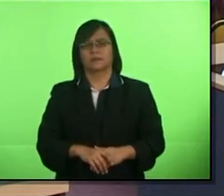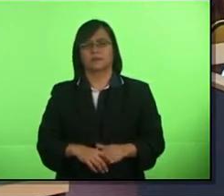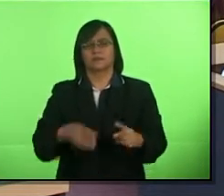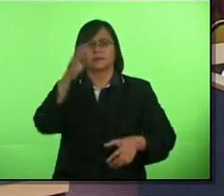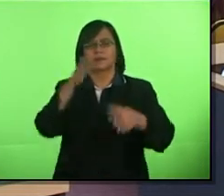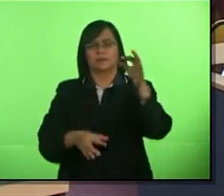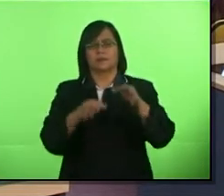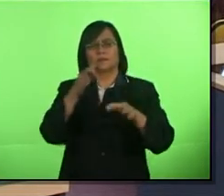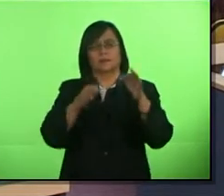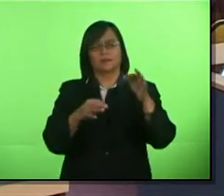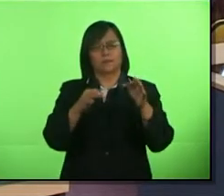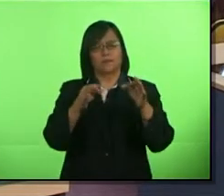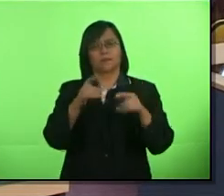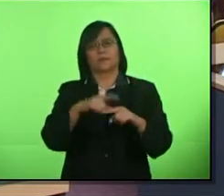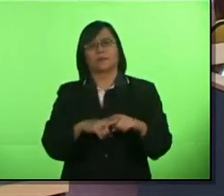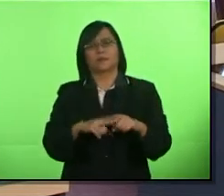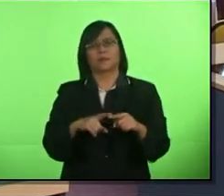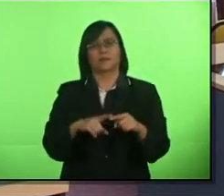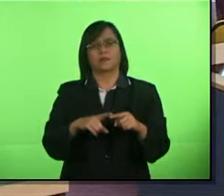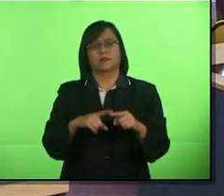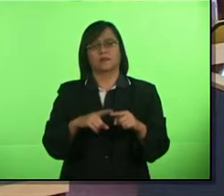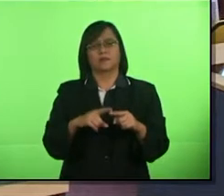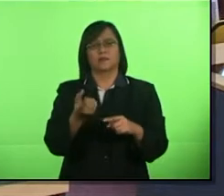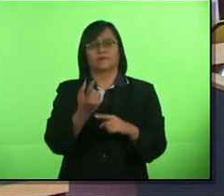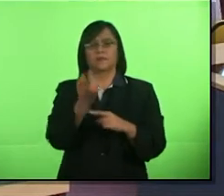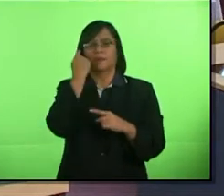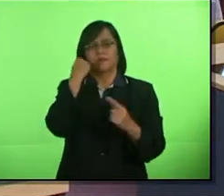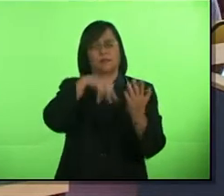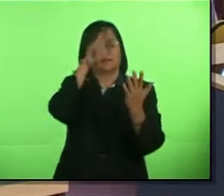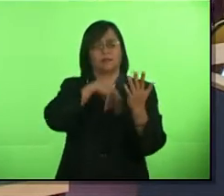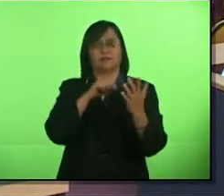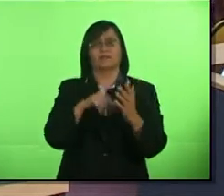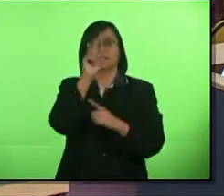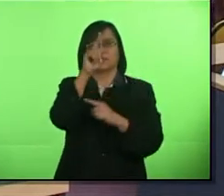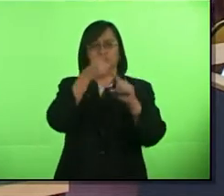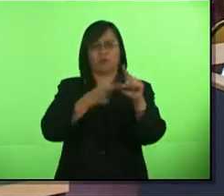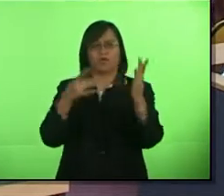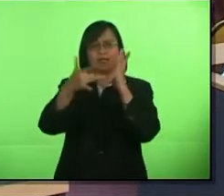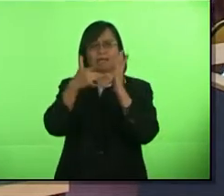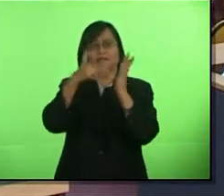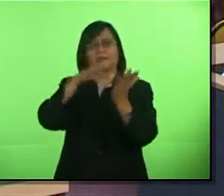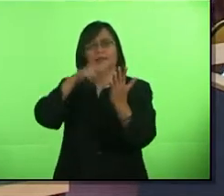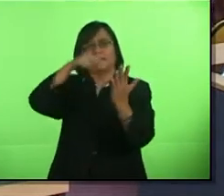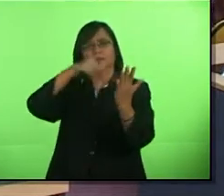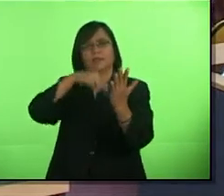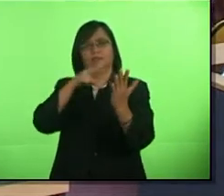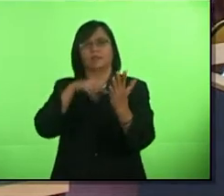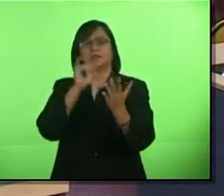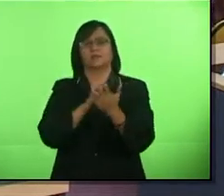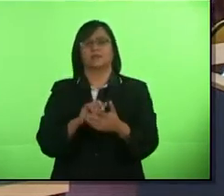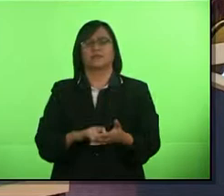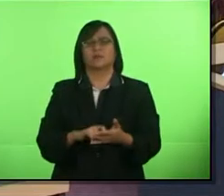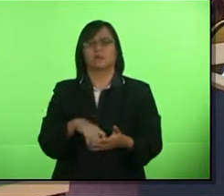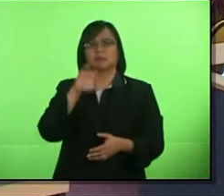Salah satu dari teknik membaca. One of the reading techniques. Okay, pertama, skimming tu